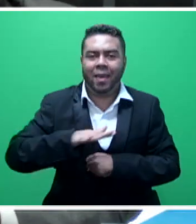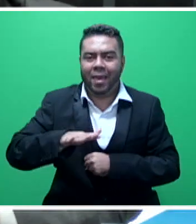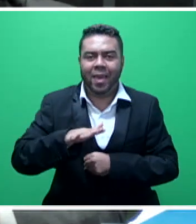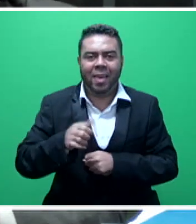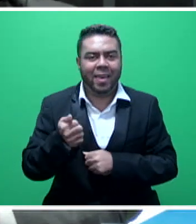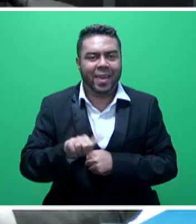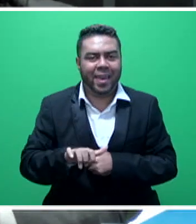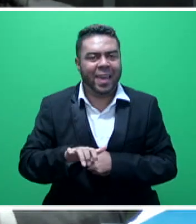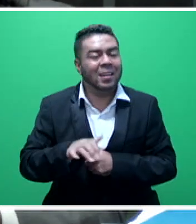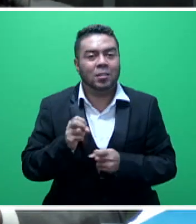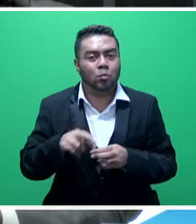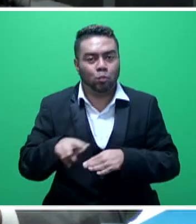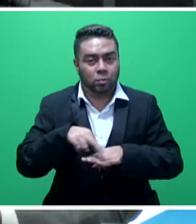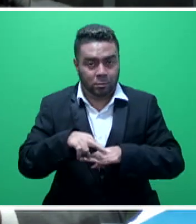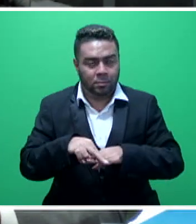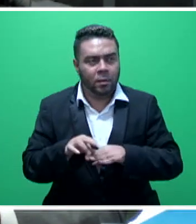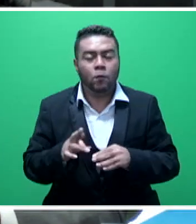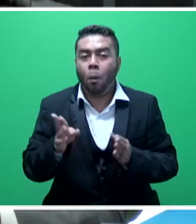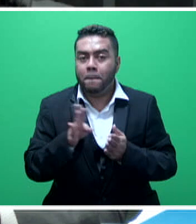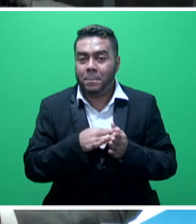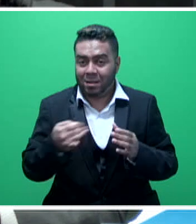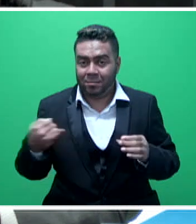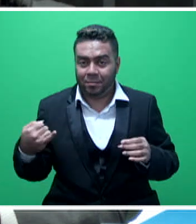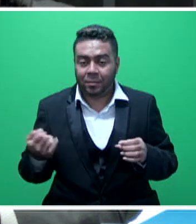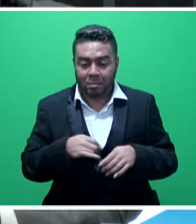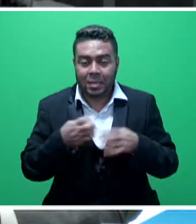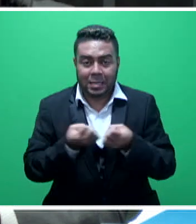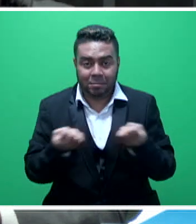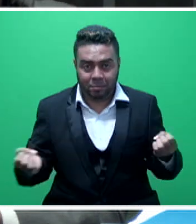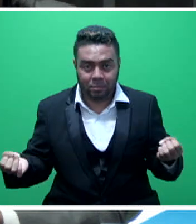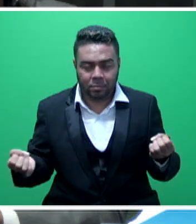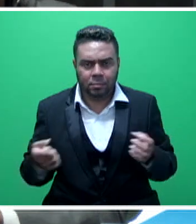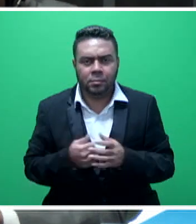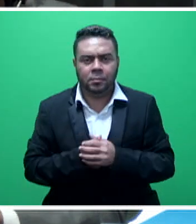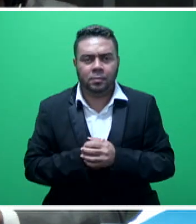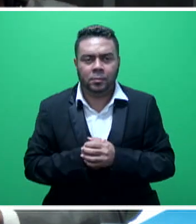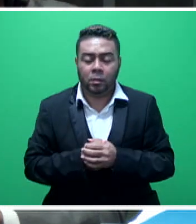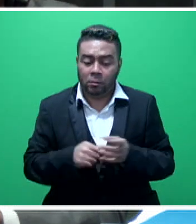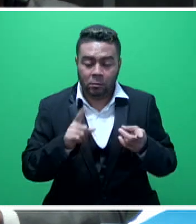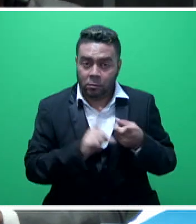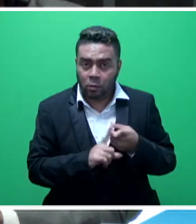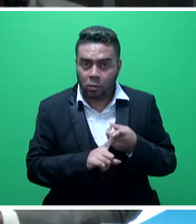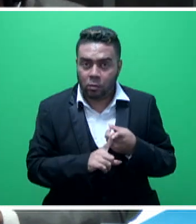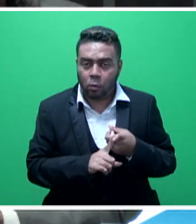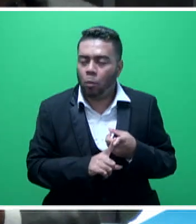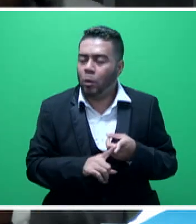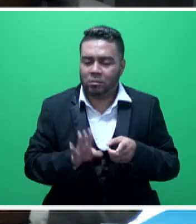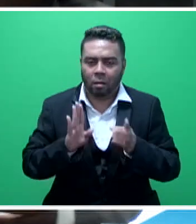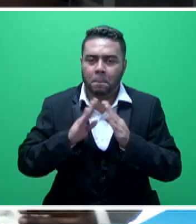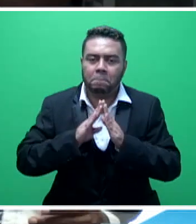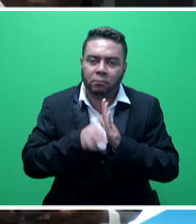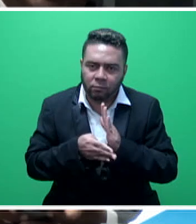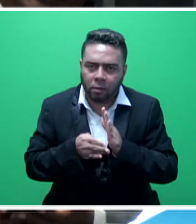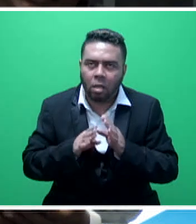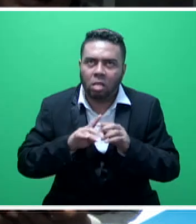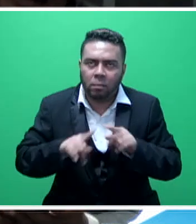and supply chain for medical equipment, medicines, and medical supplies initially was severely paralyzed and continue